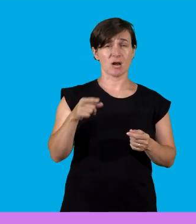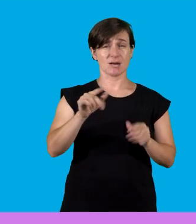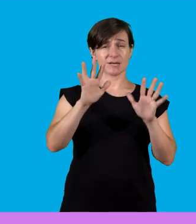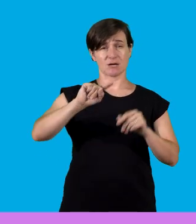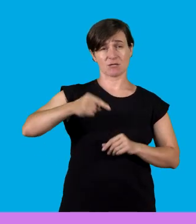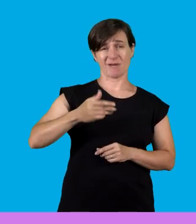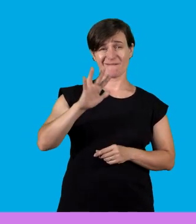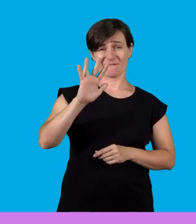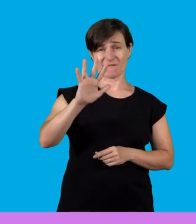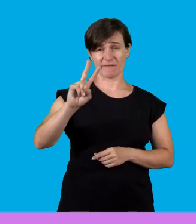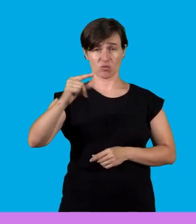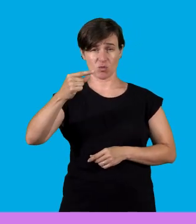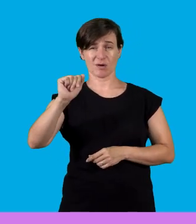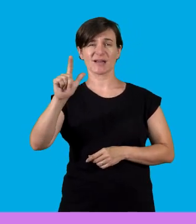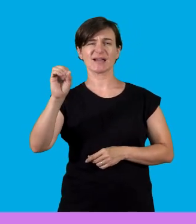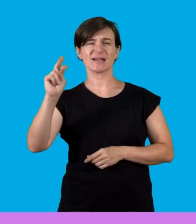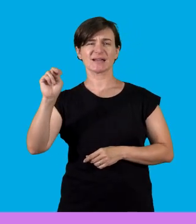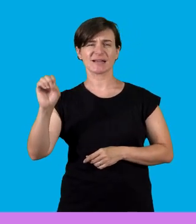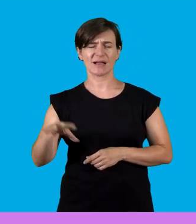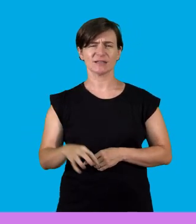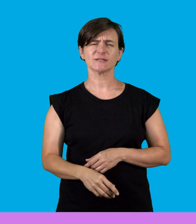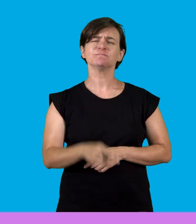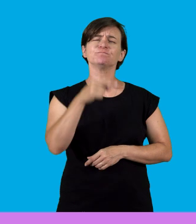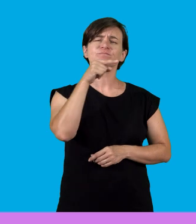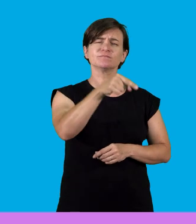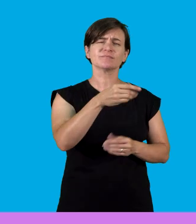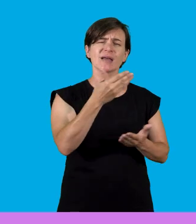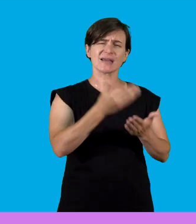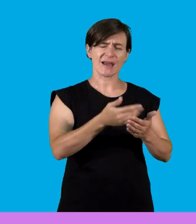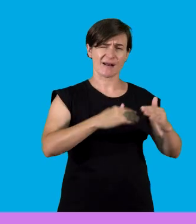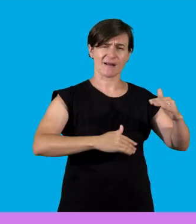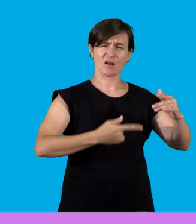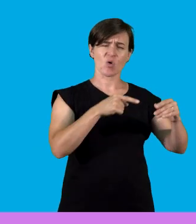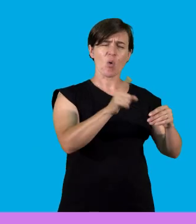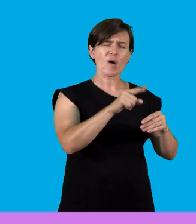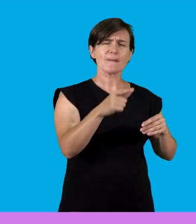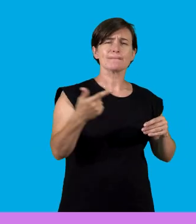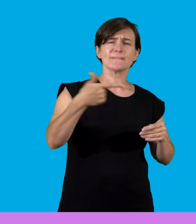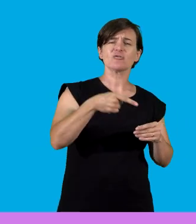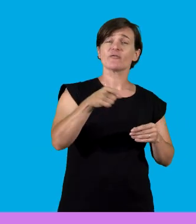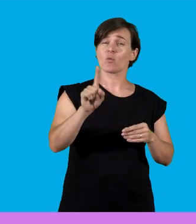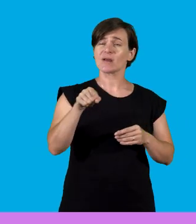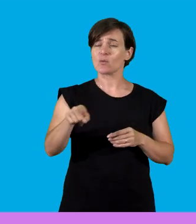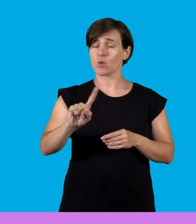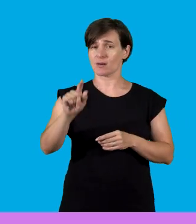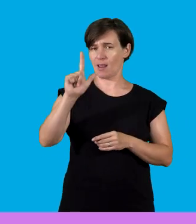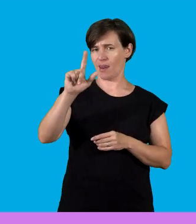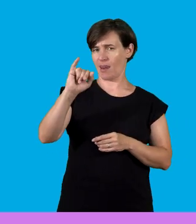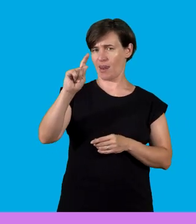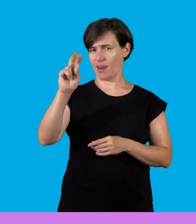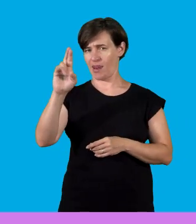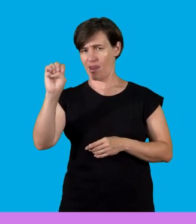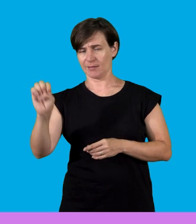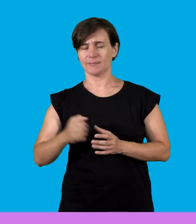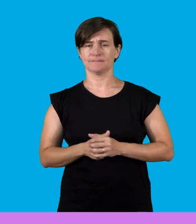gallons, what is the capacity of her tank in liters? So now,